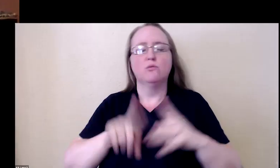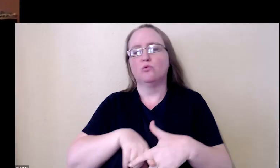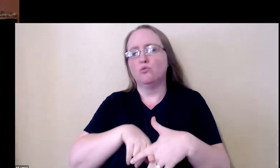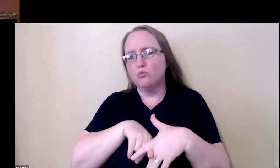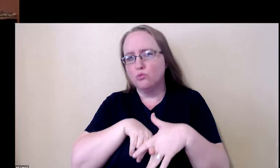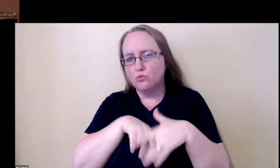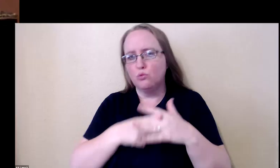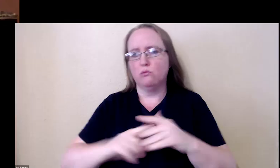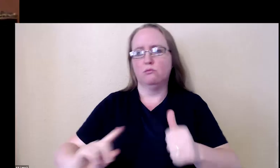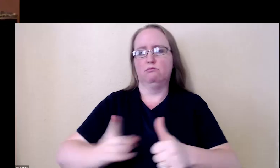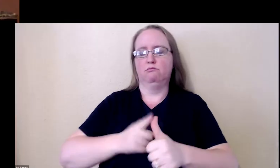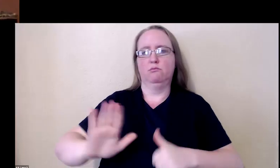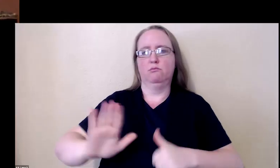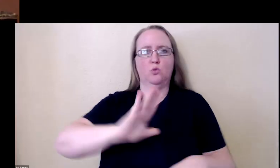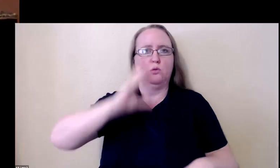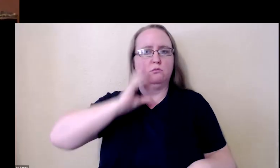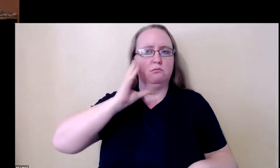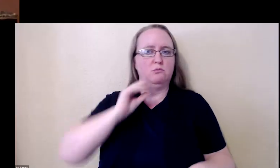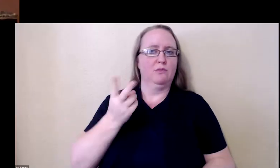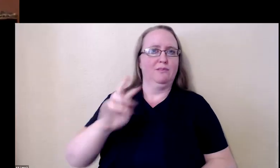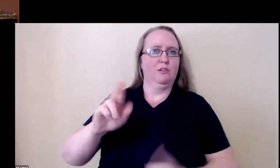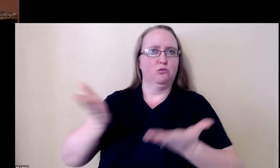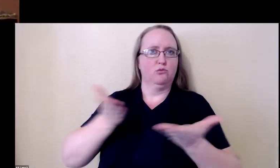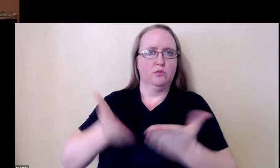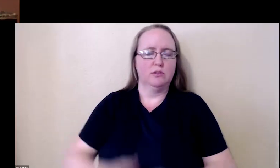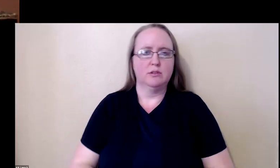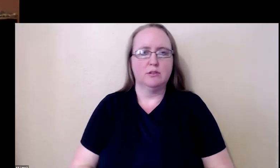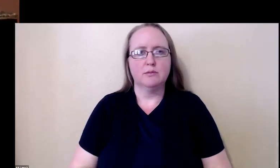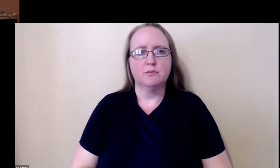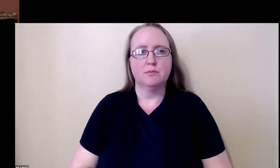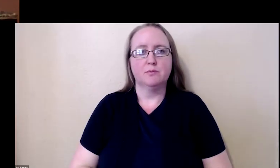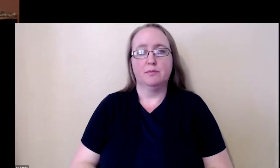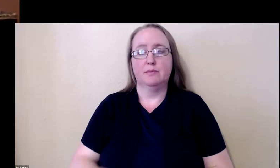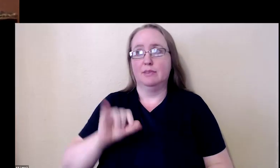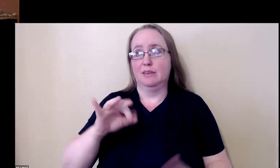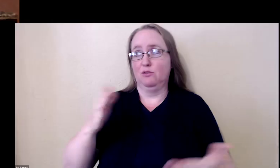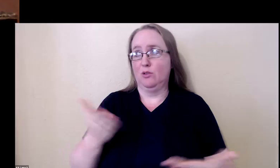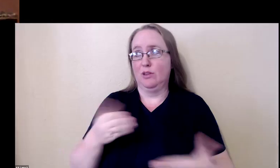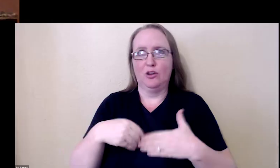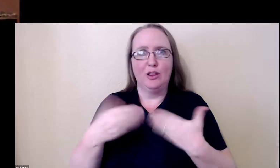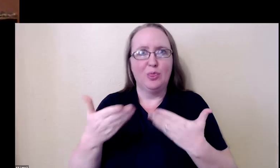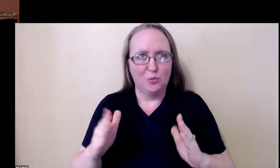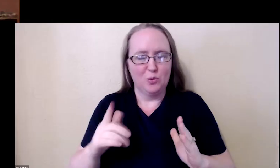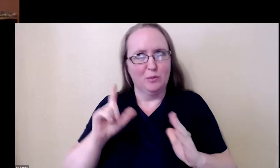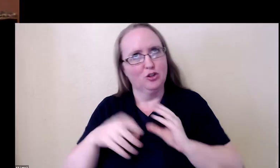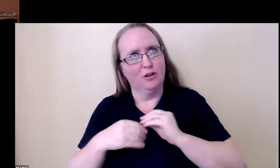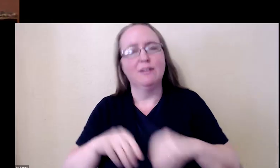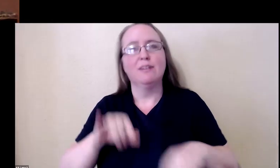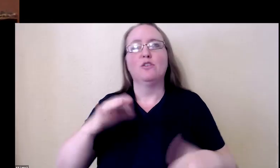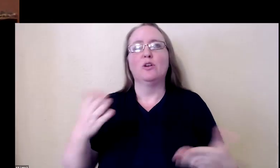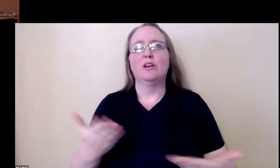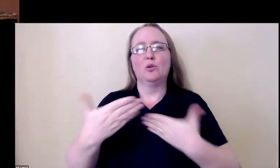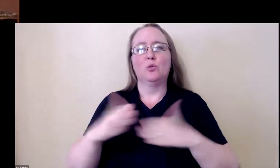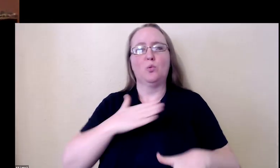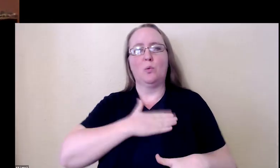about your experiences with VR services. If you're in the room, I should have added, if you're in the room, please come forward so